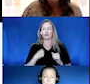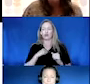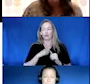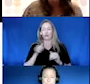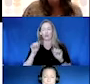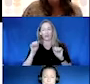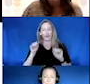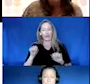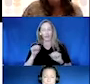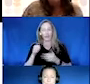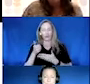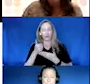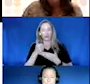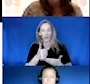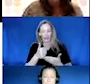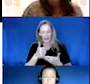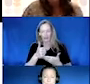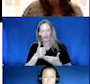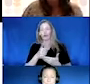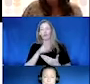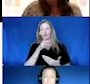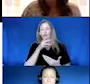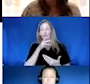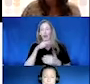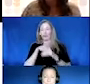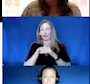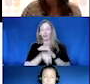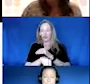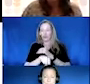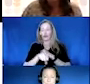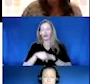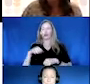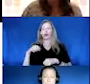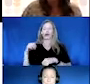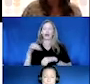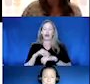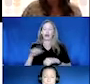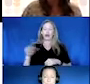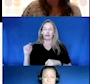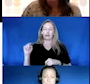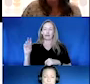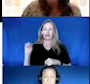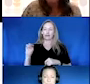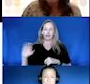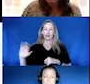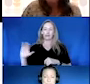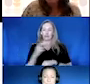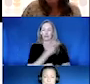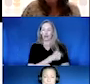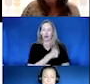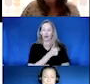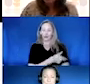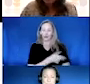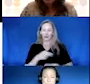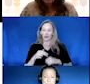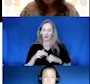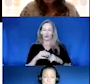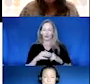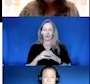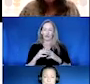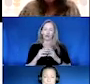deliver at TMC Hospital as part of our prenatal services. So that was really great